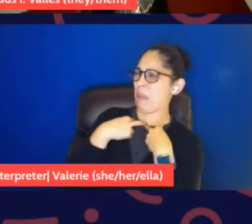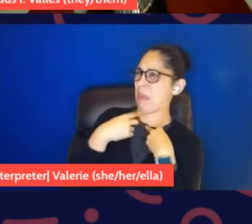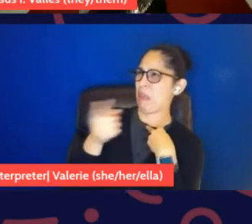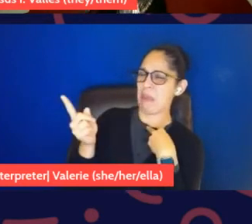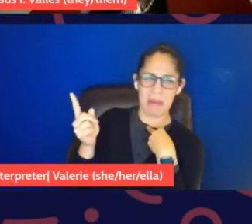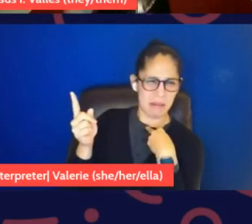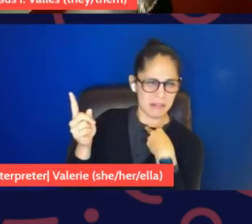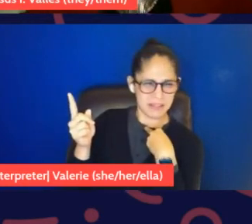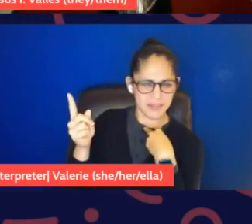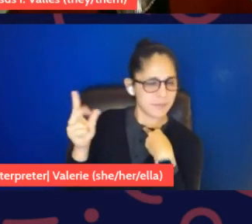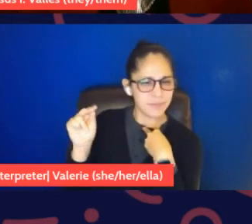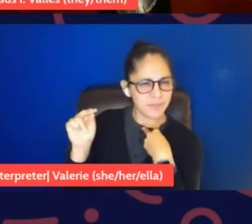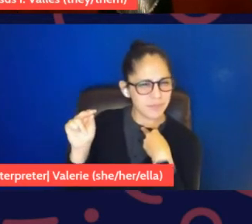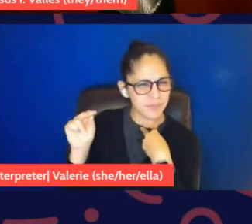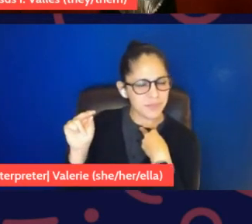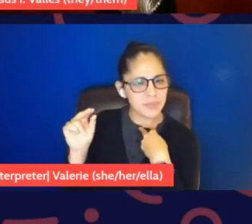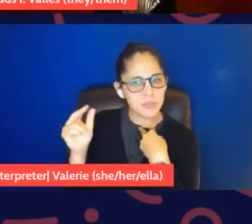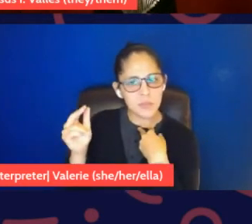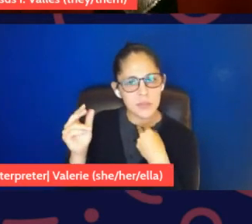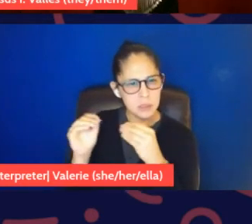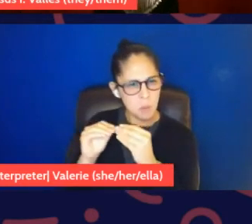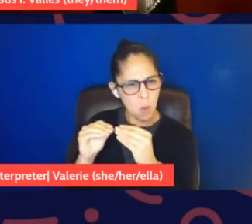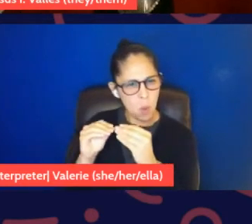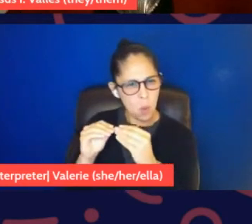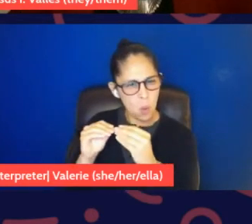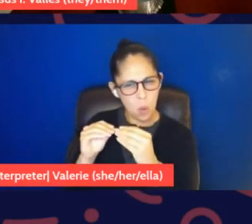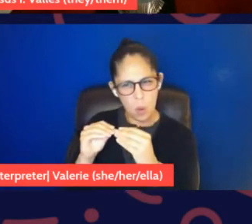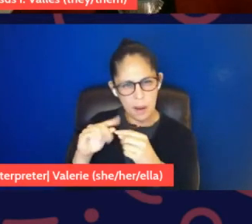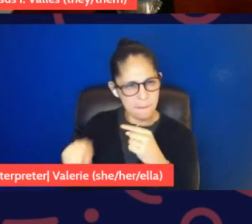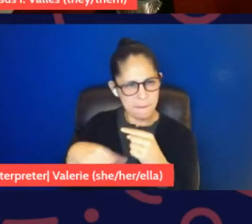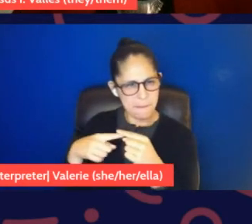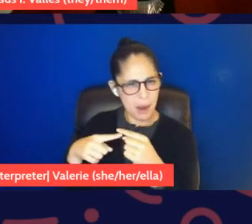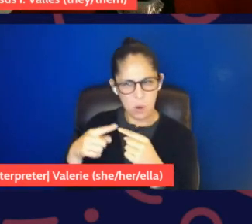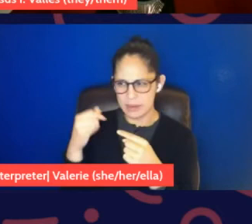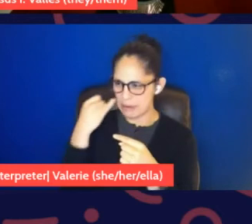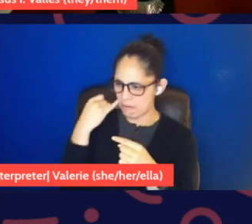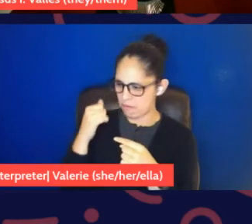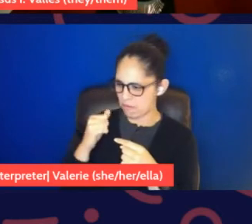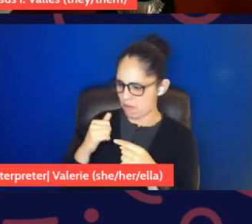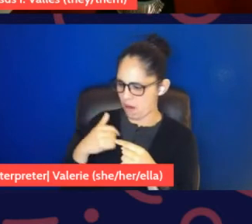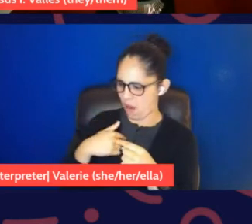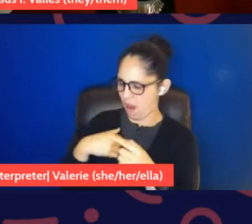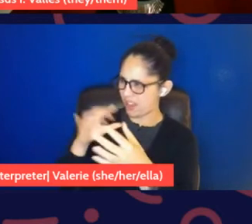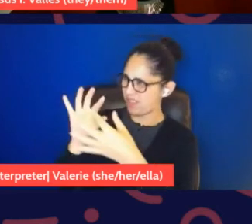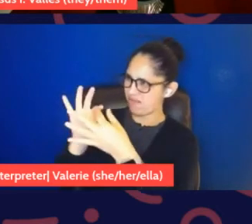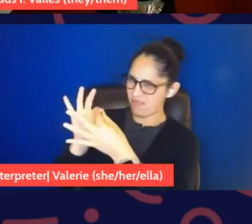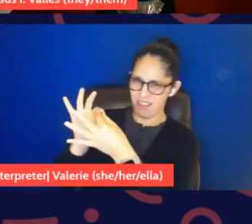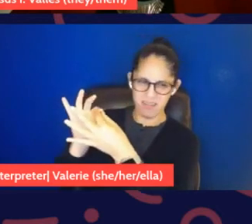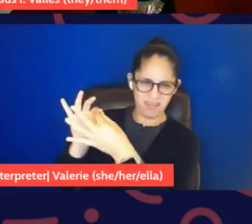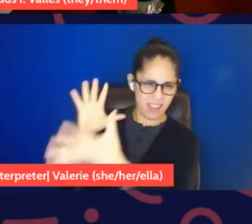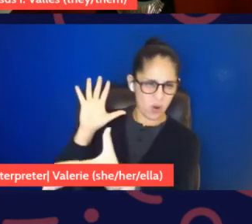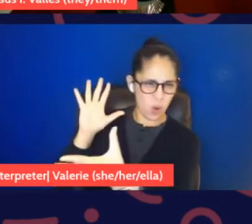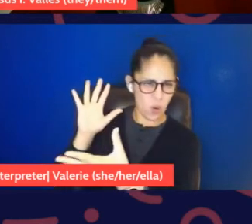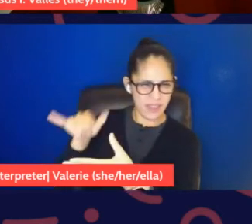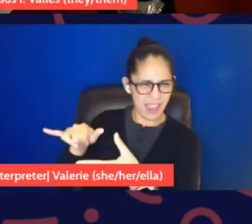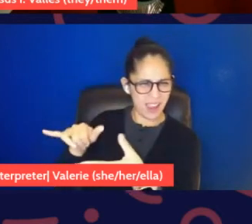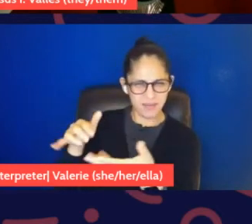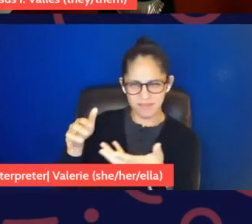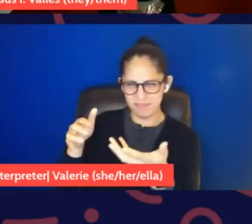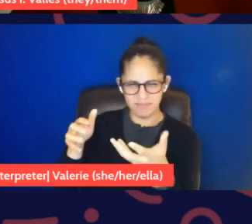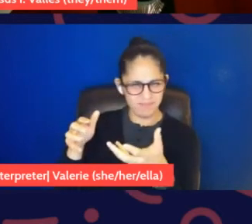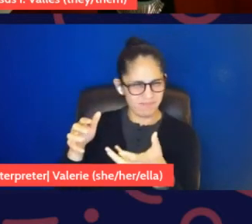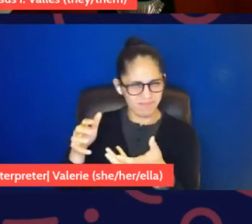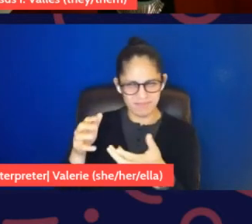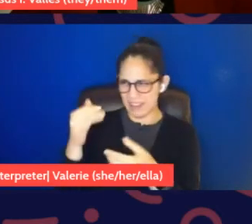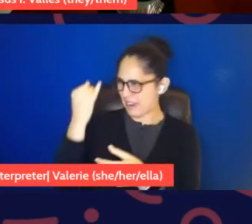is that what would it mean if I abandoned the dichotomy of this